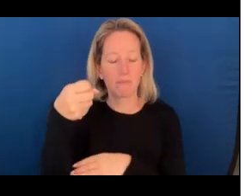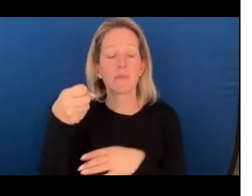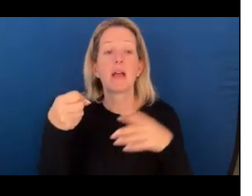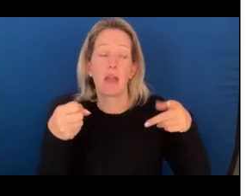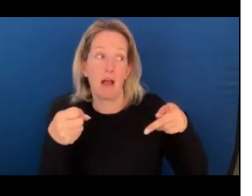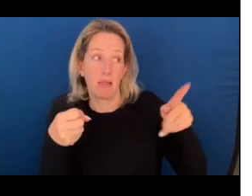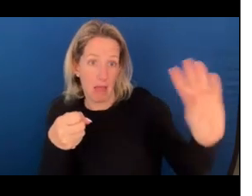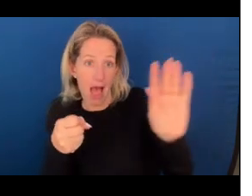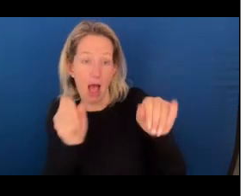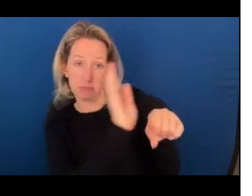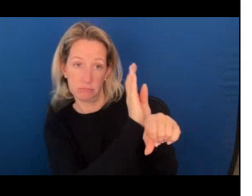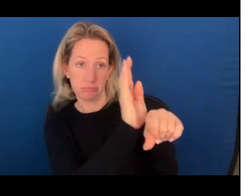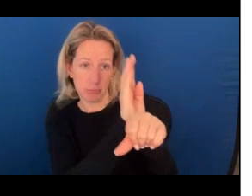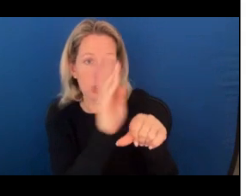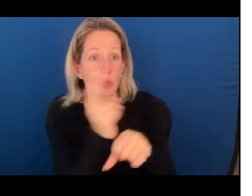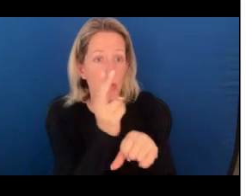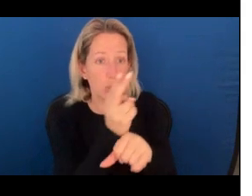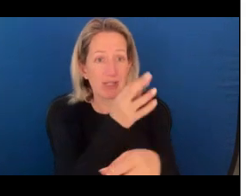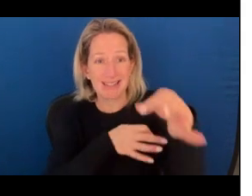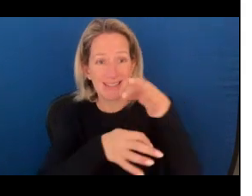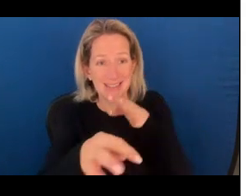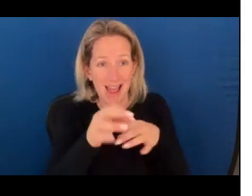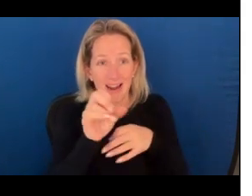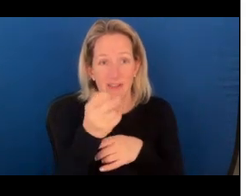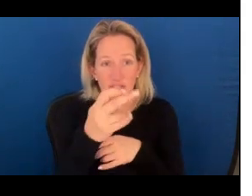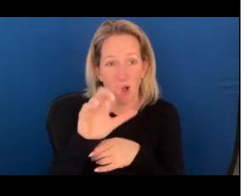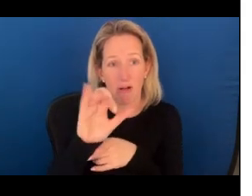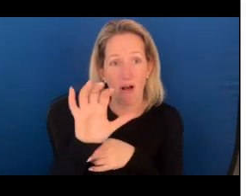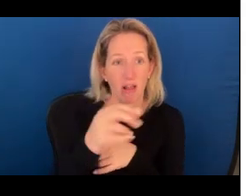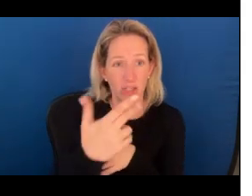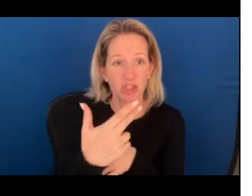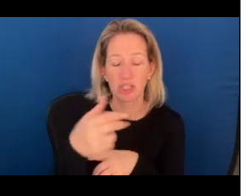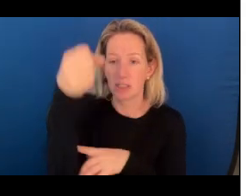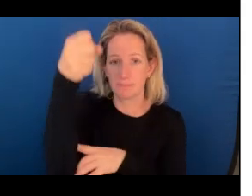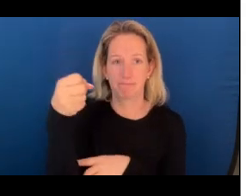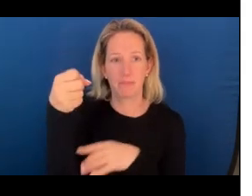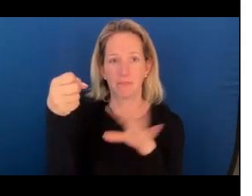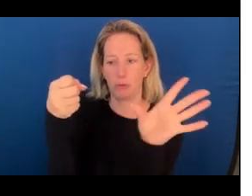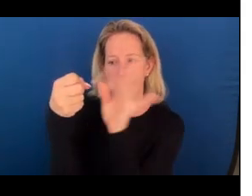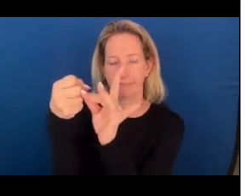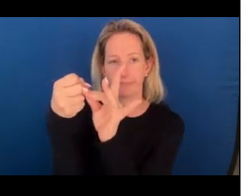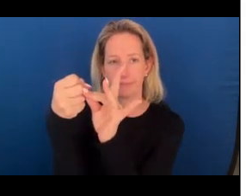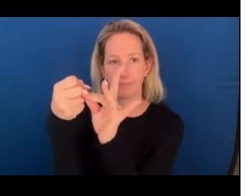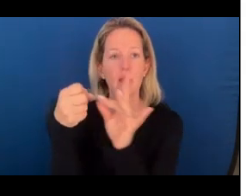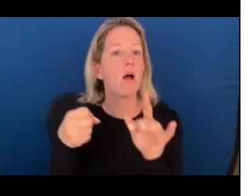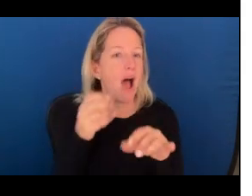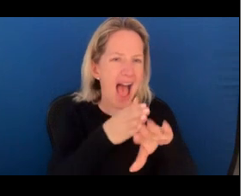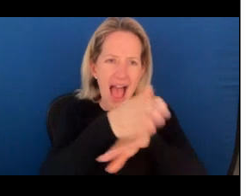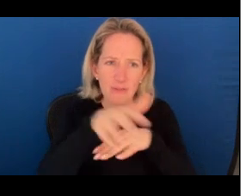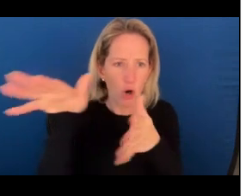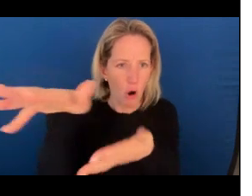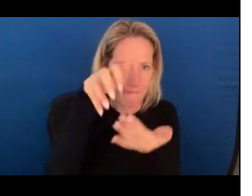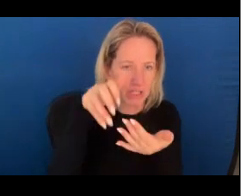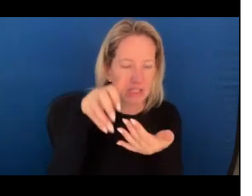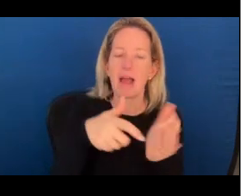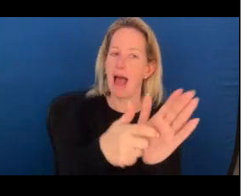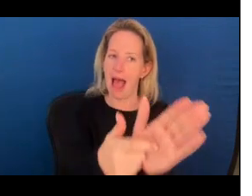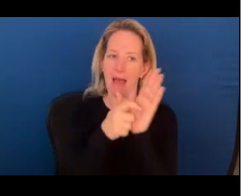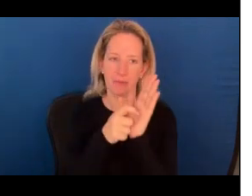to use as an alternative to shell culch for replanting purposes. After they harvest oysters, they have to replant. They're allowed to use these wood